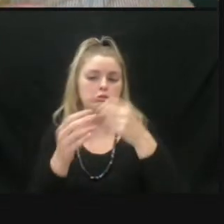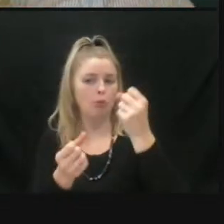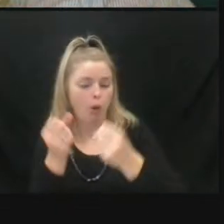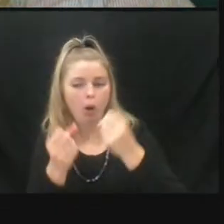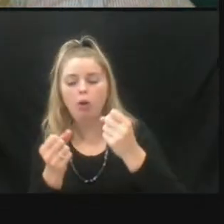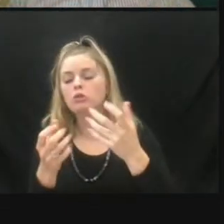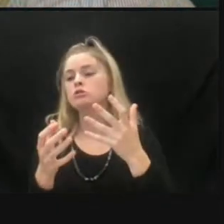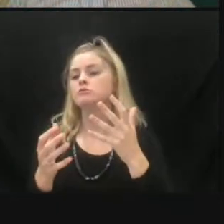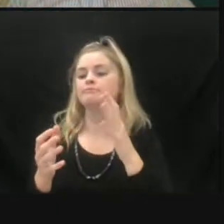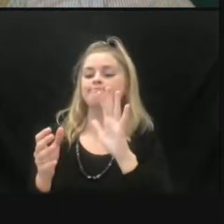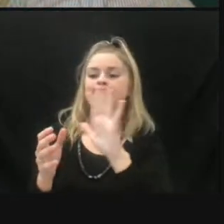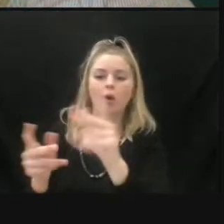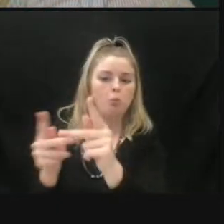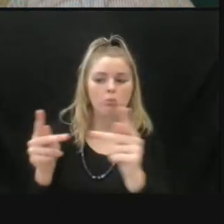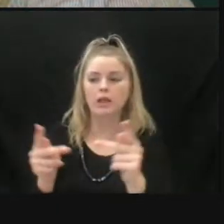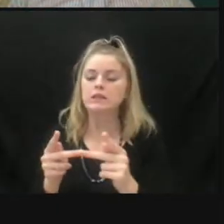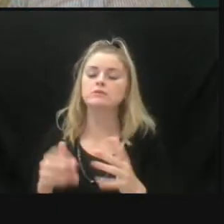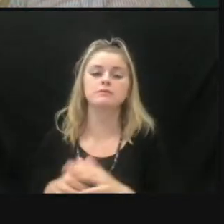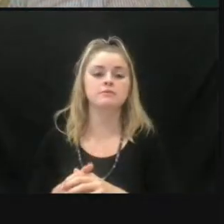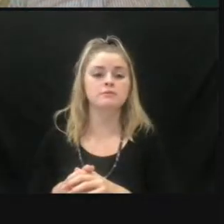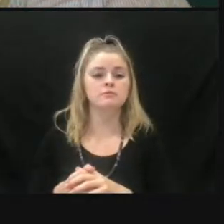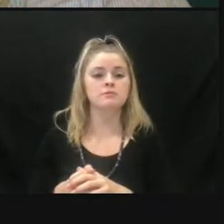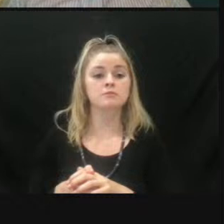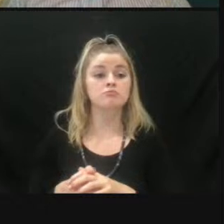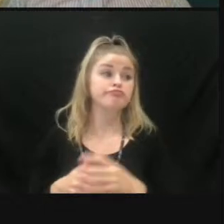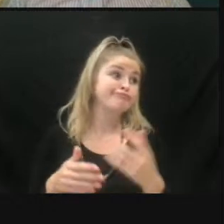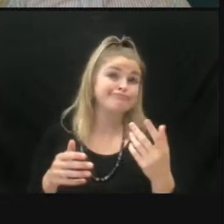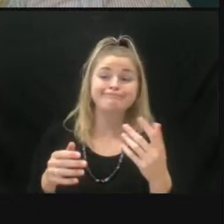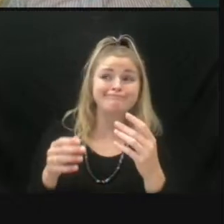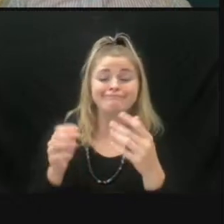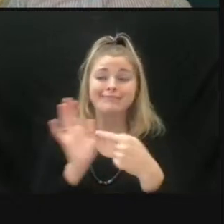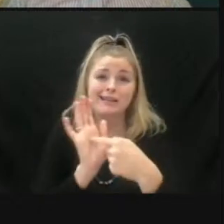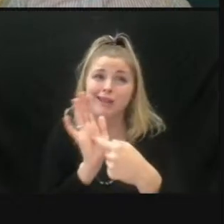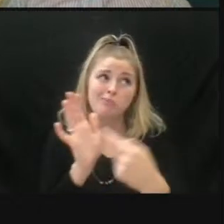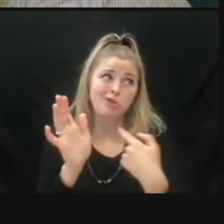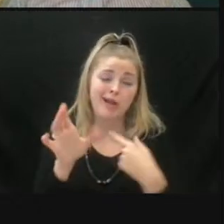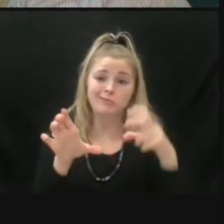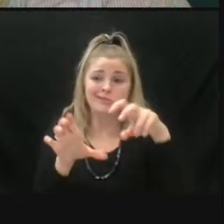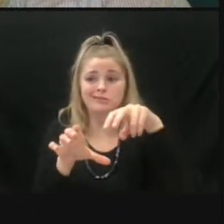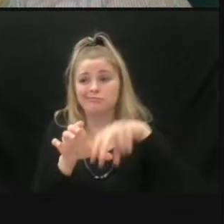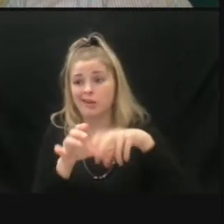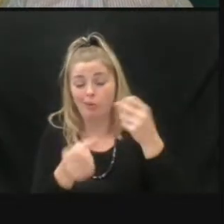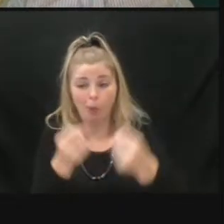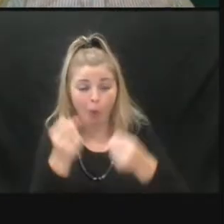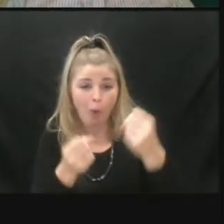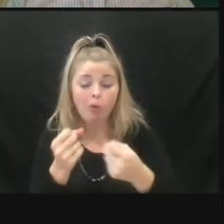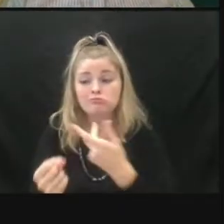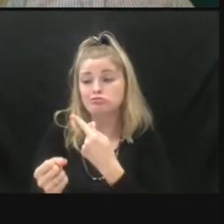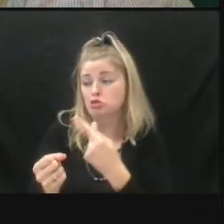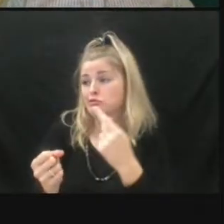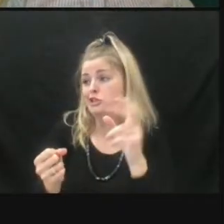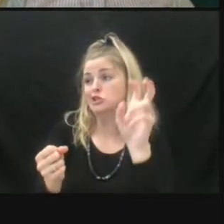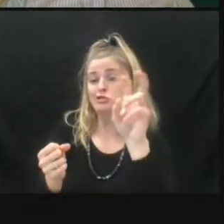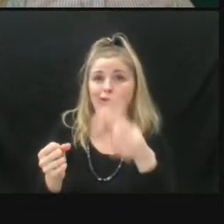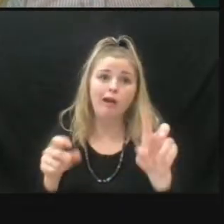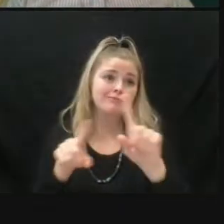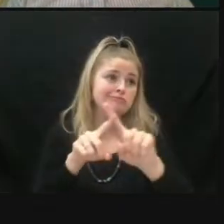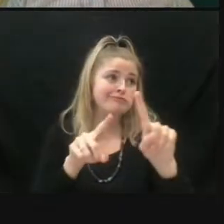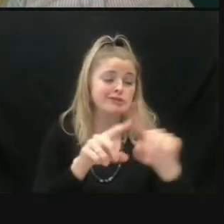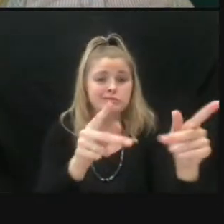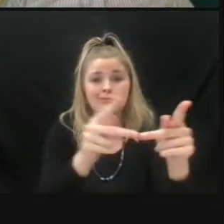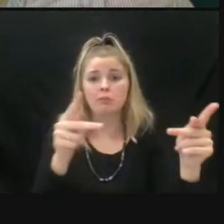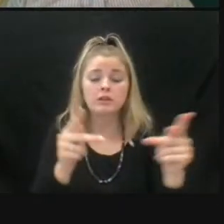stories. I would just be, like I said, I would be in the car with individuals and we would be traveling to different locations